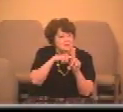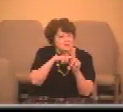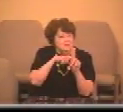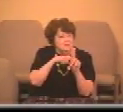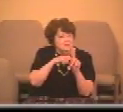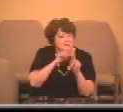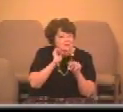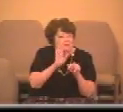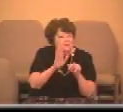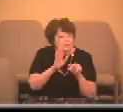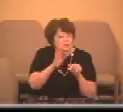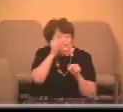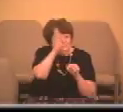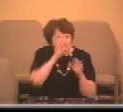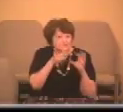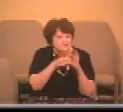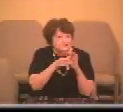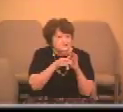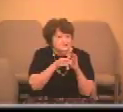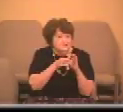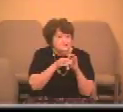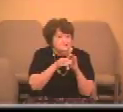God connection. Is it hot?